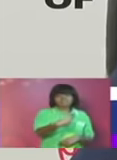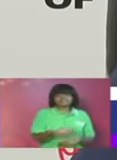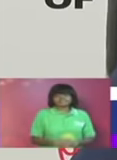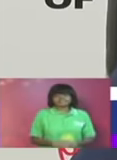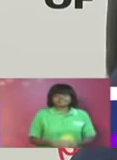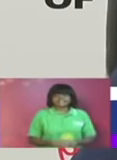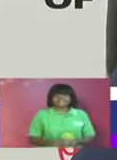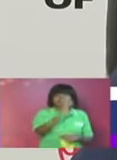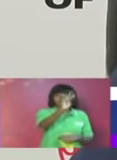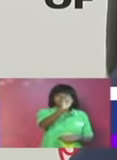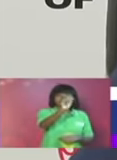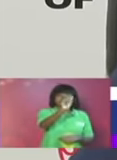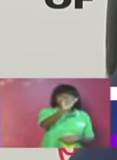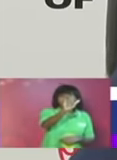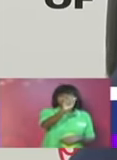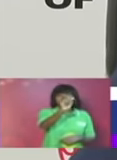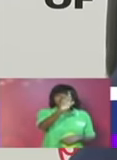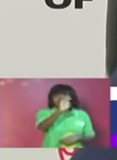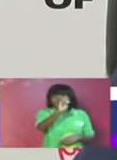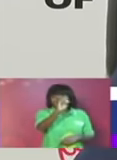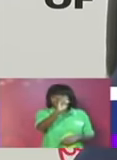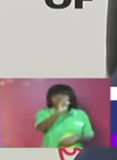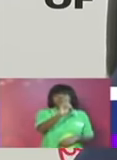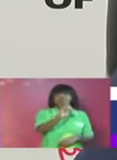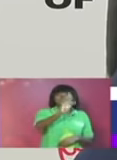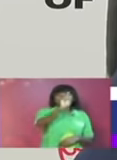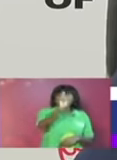Regional Sporting Complex, 1,000 doses.